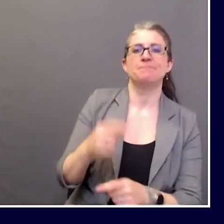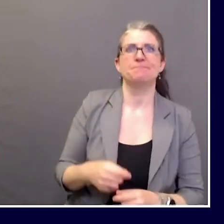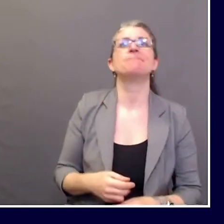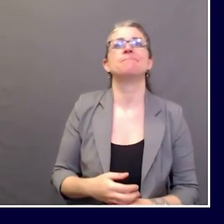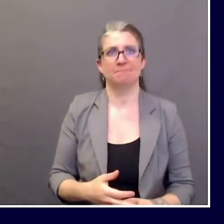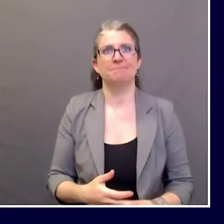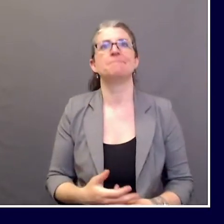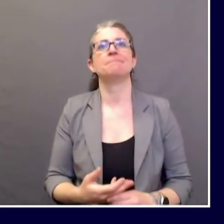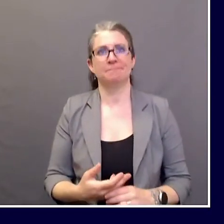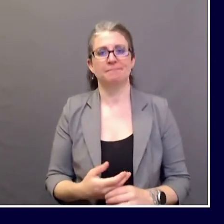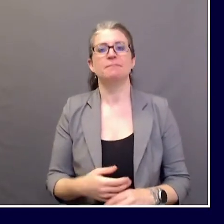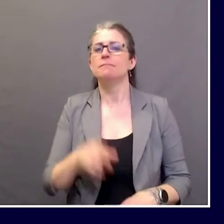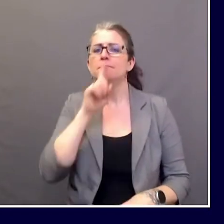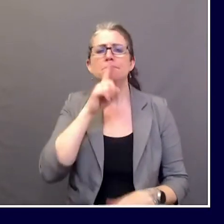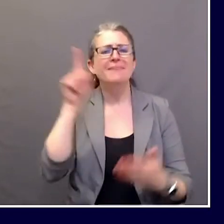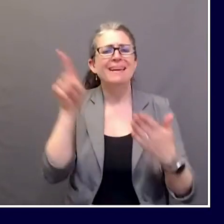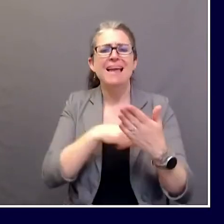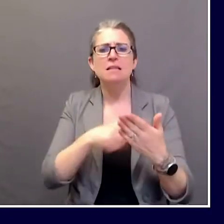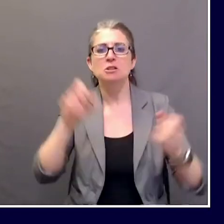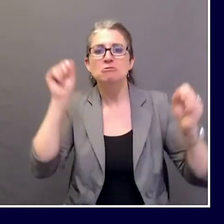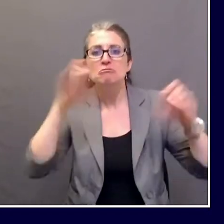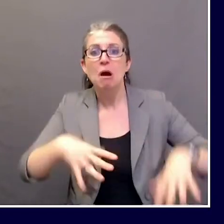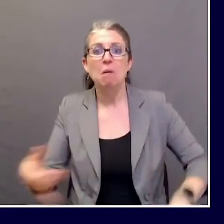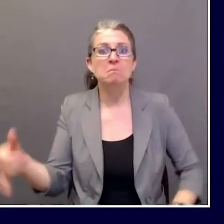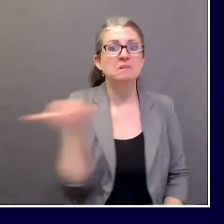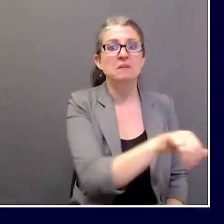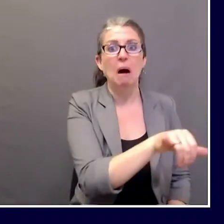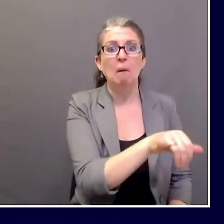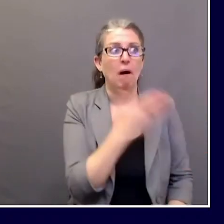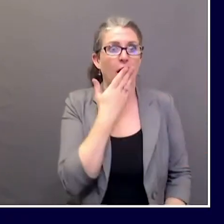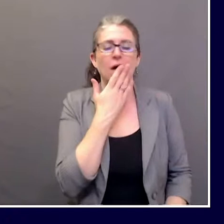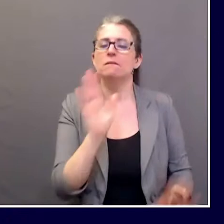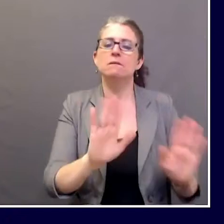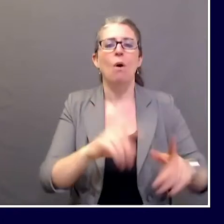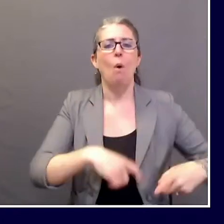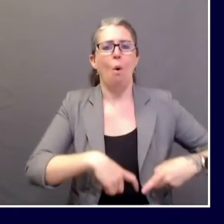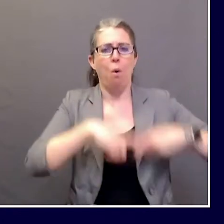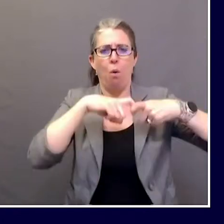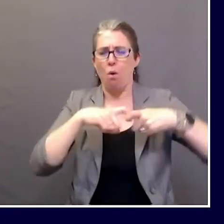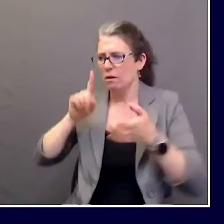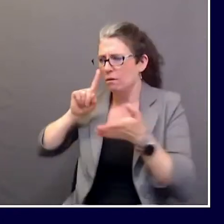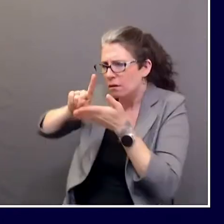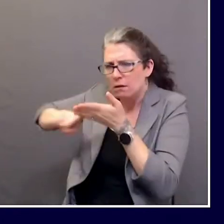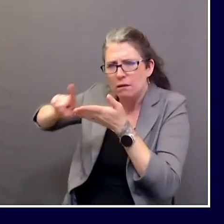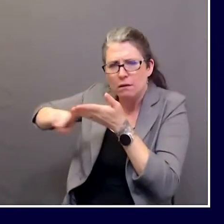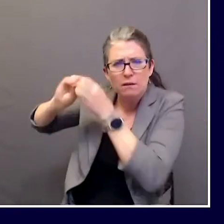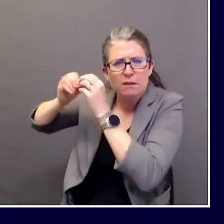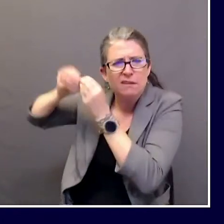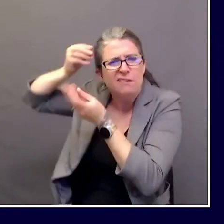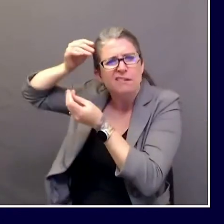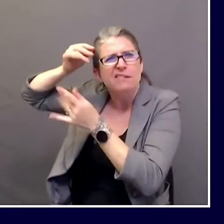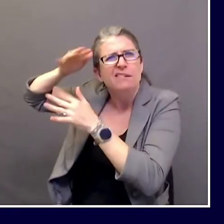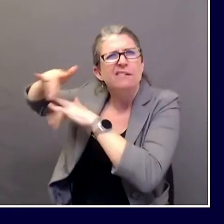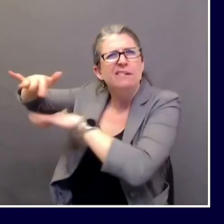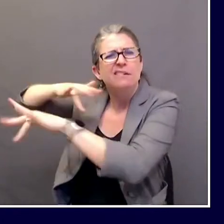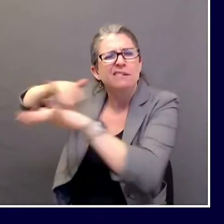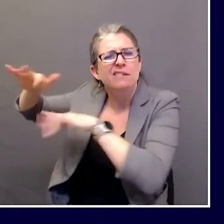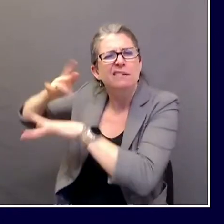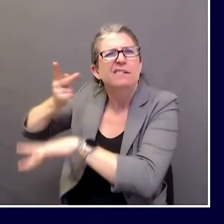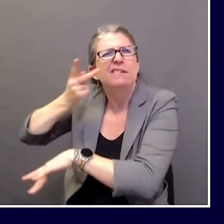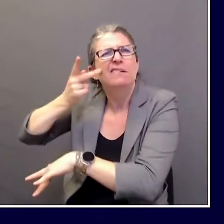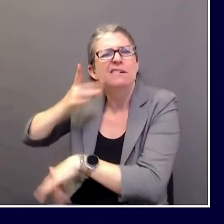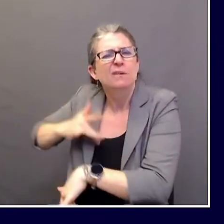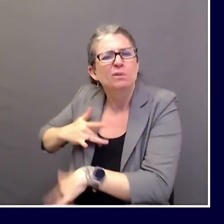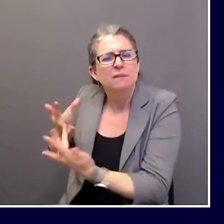a chucking the doses out the window or anything. It's just a pause until more can be understood about these